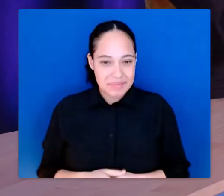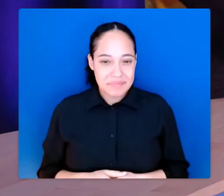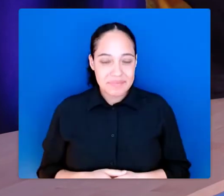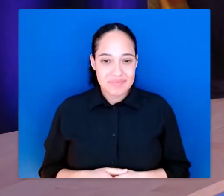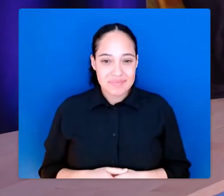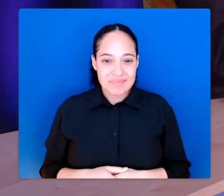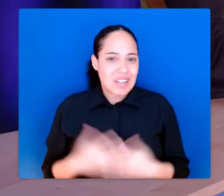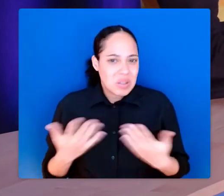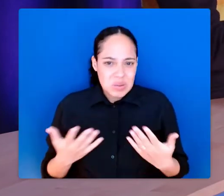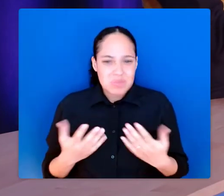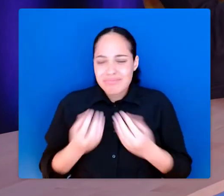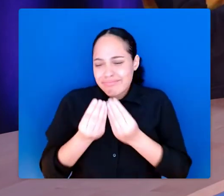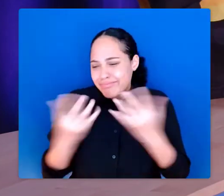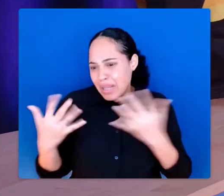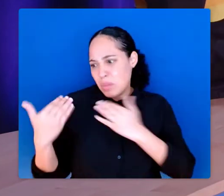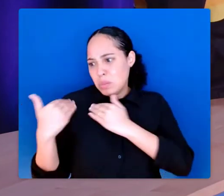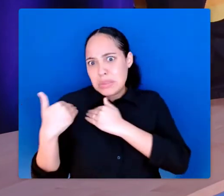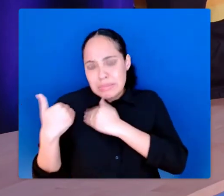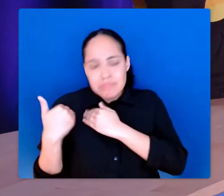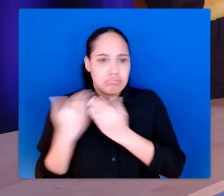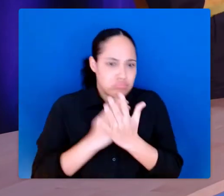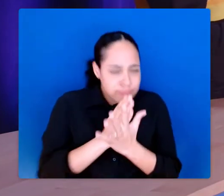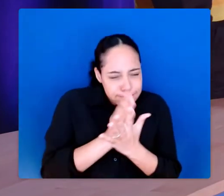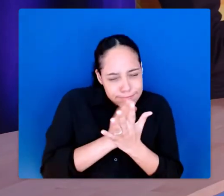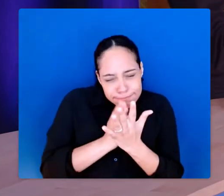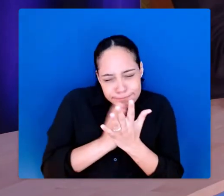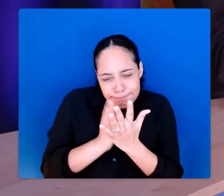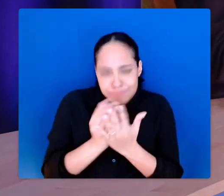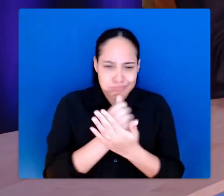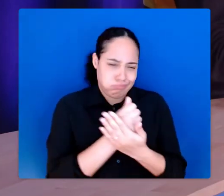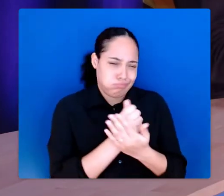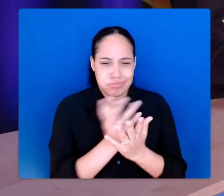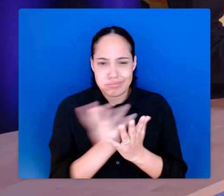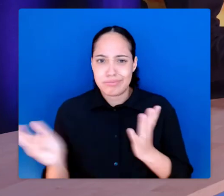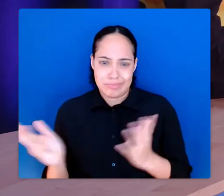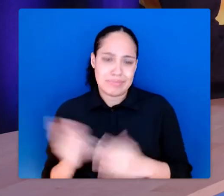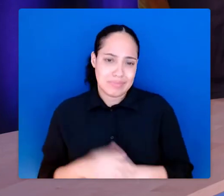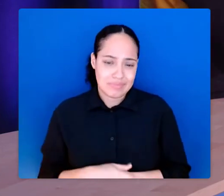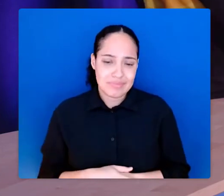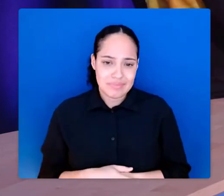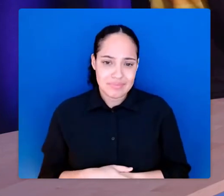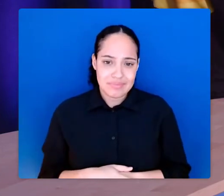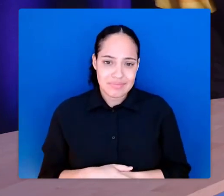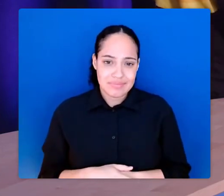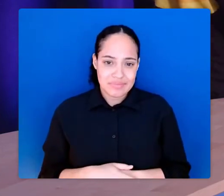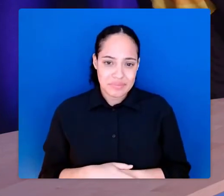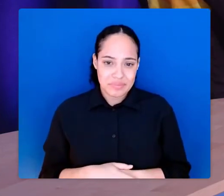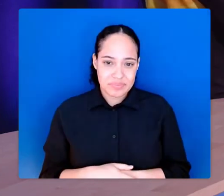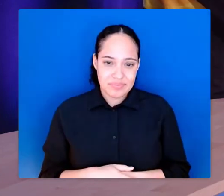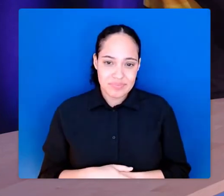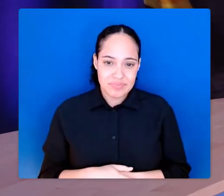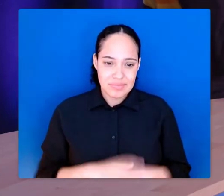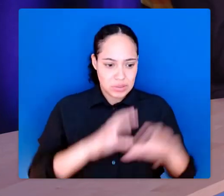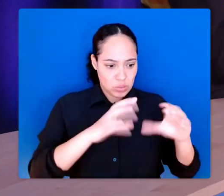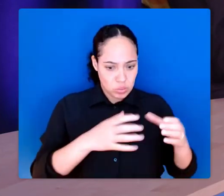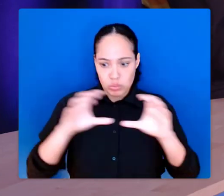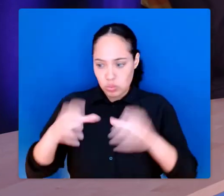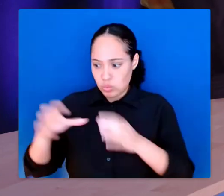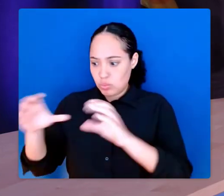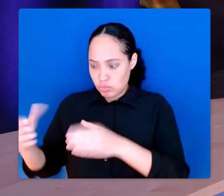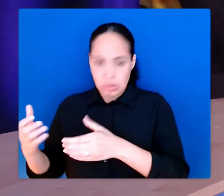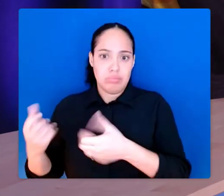evolving field. So choose your area, and then there are a lot of ways for you to get into that and start